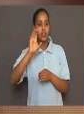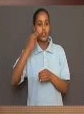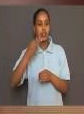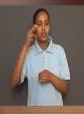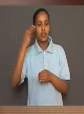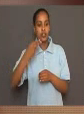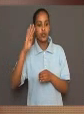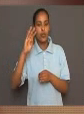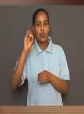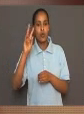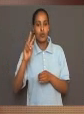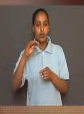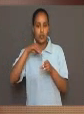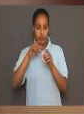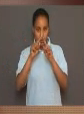the flask.